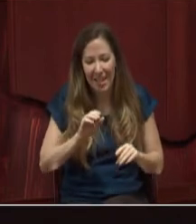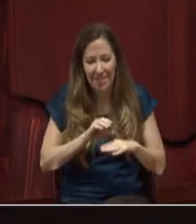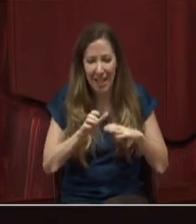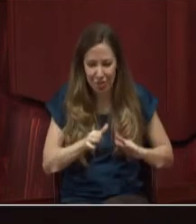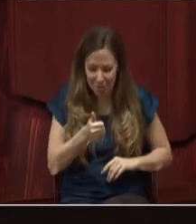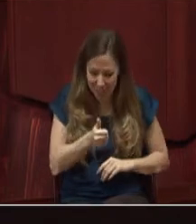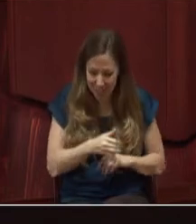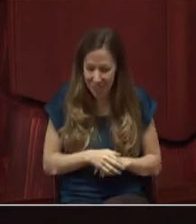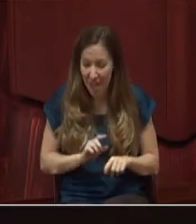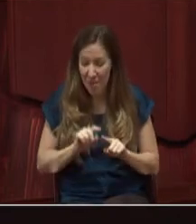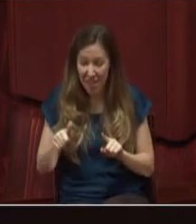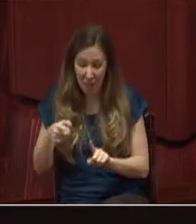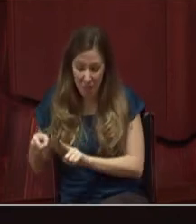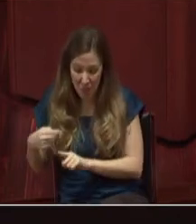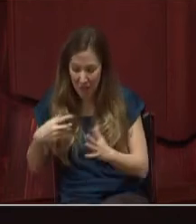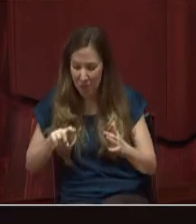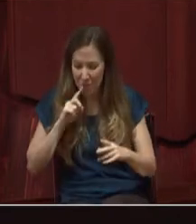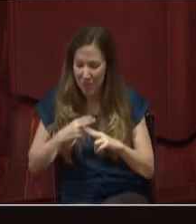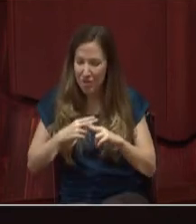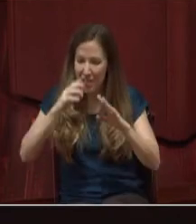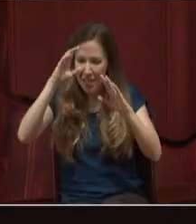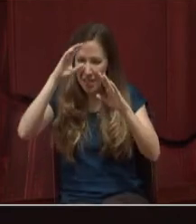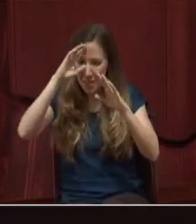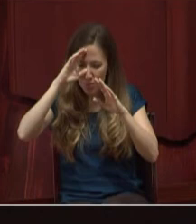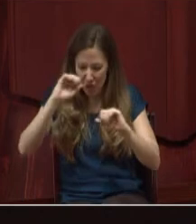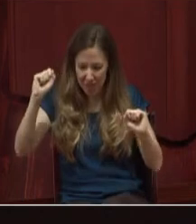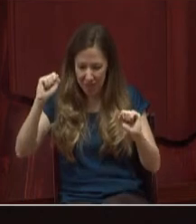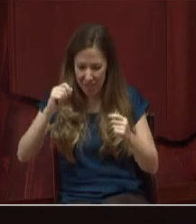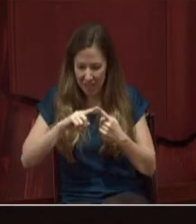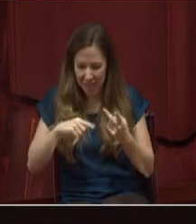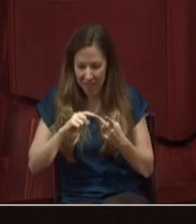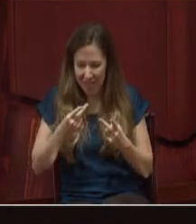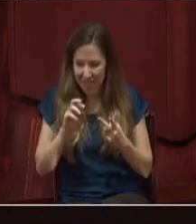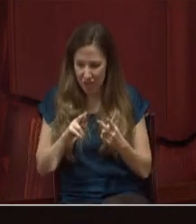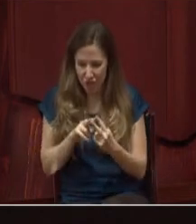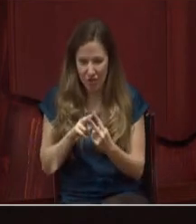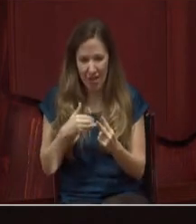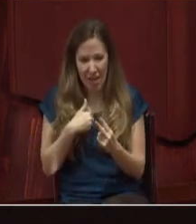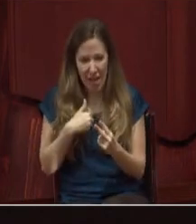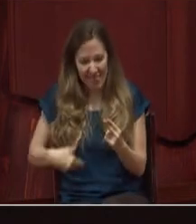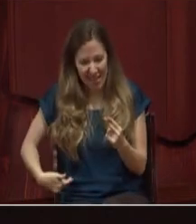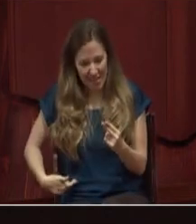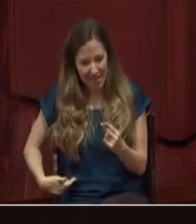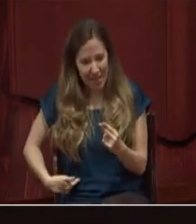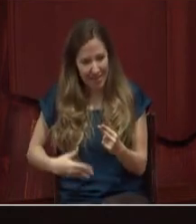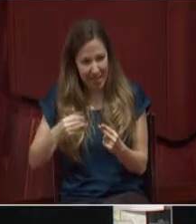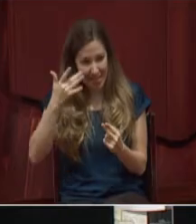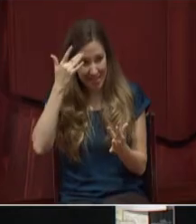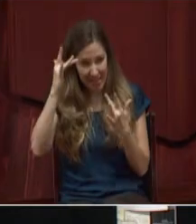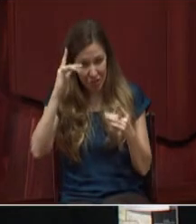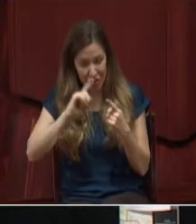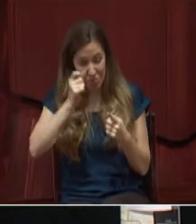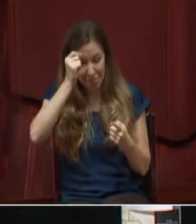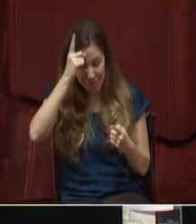back to these other issues. The President and Kissinger had the guts and the intelligence to realize that just as Israel needed to restore